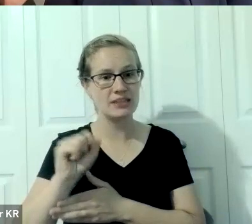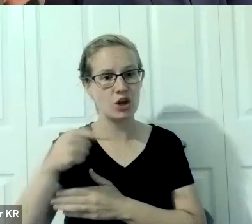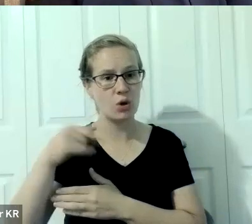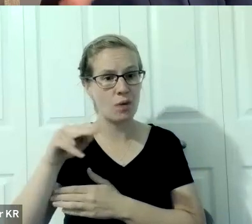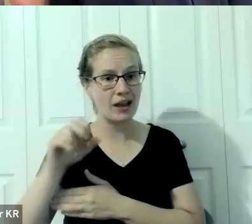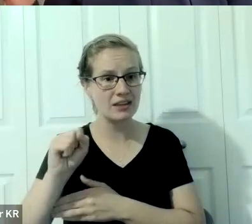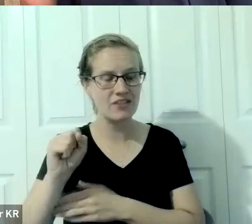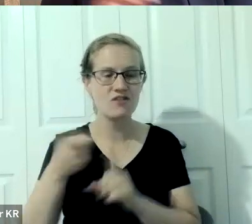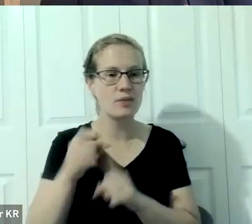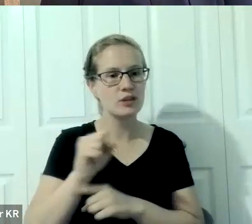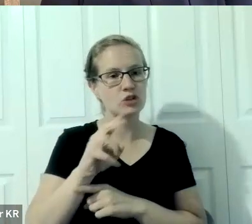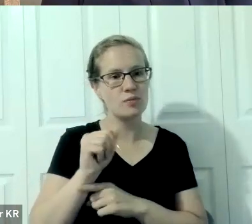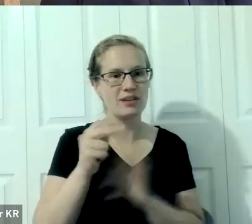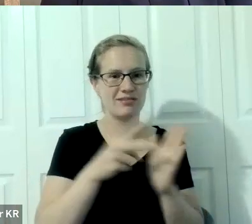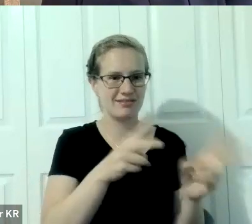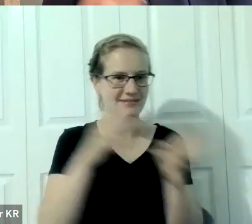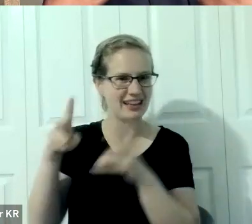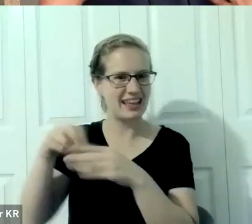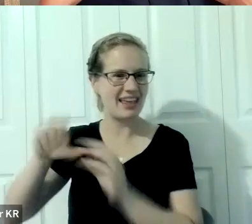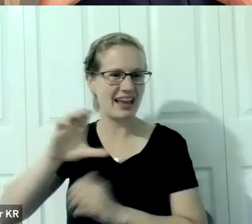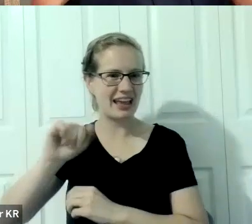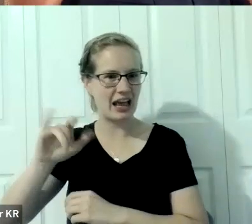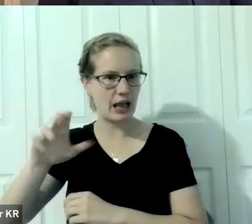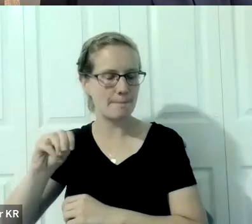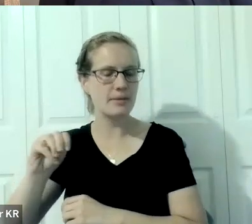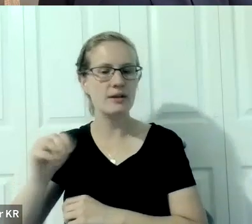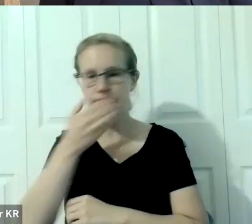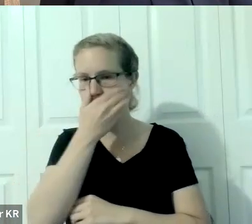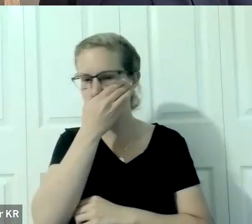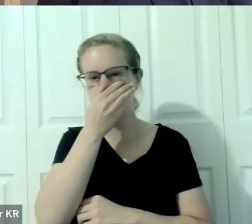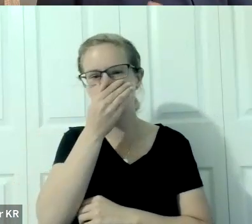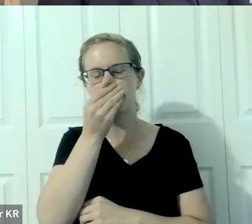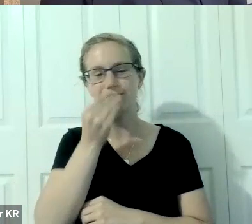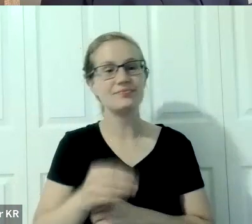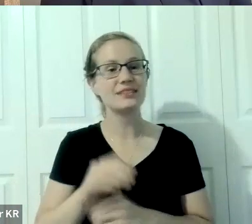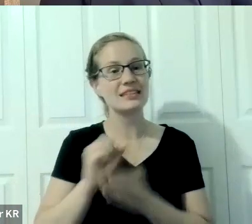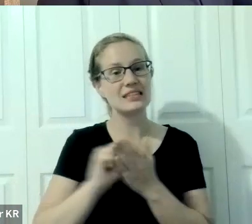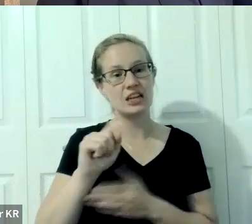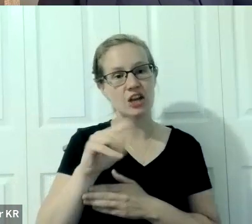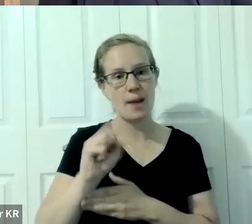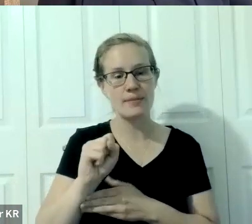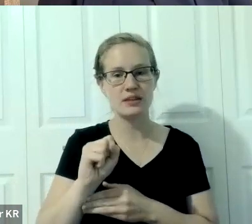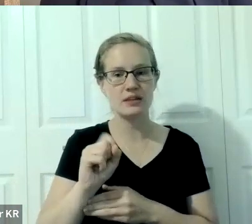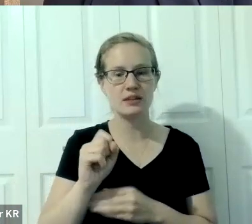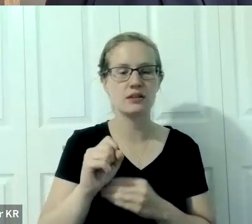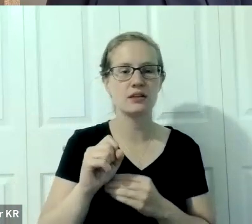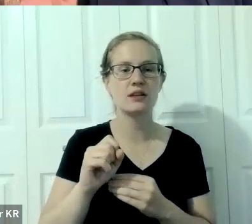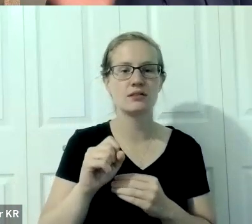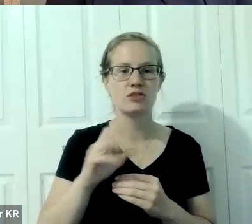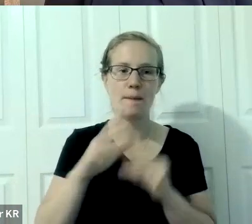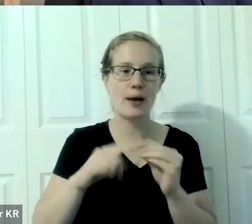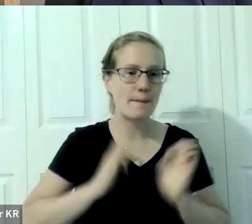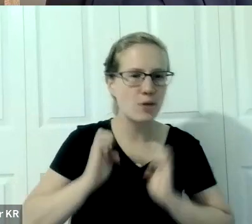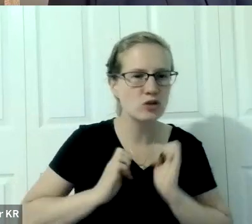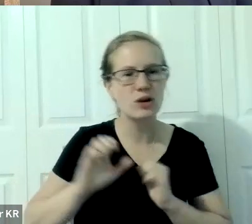directly from the Summa, it's written in the Catechism, what he said about the emotions, or some people call them the psychic motors, depending